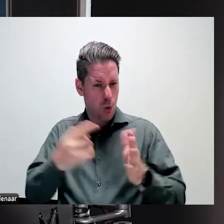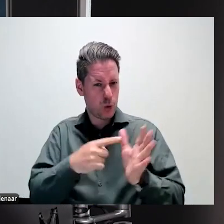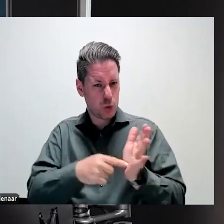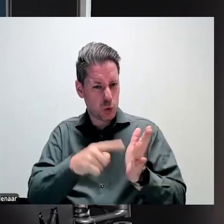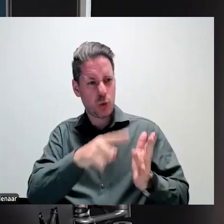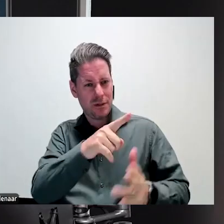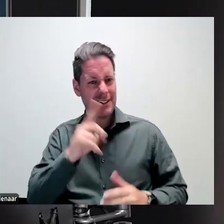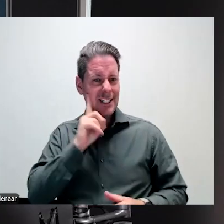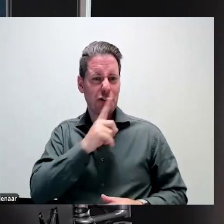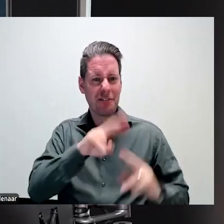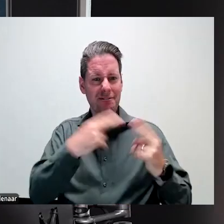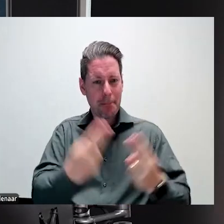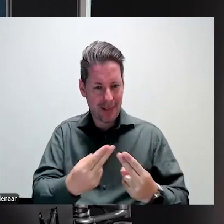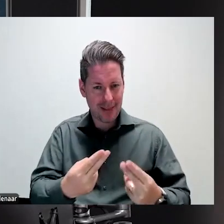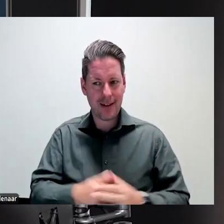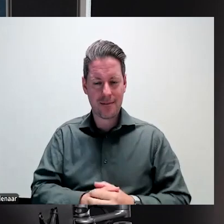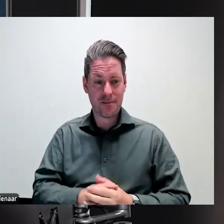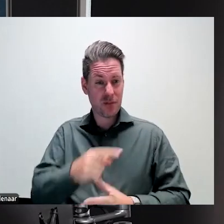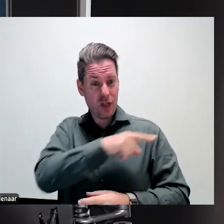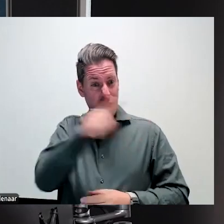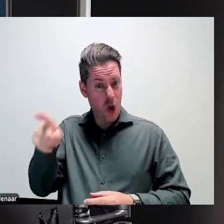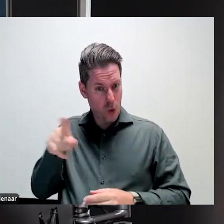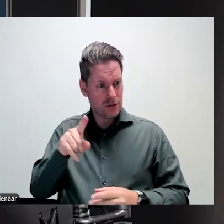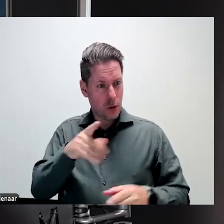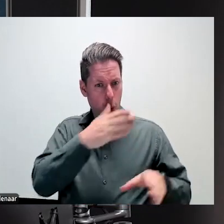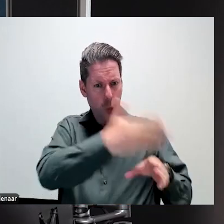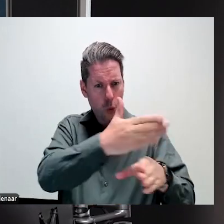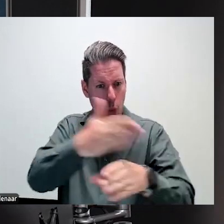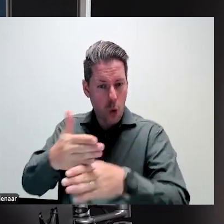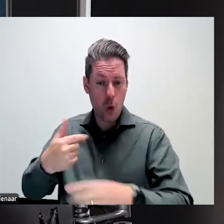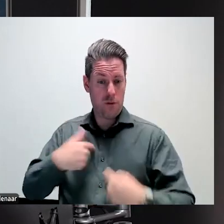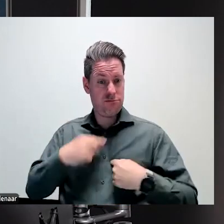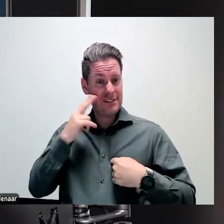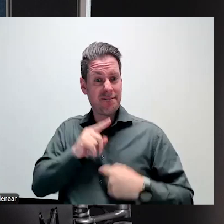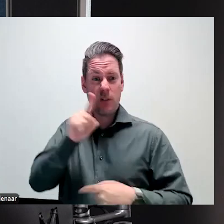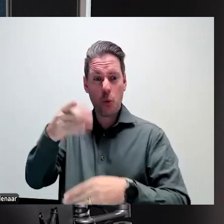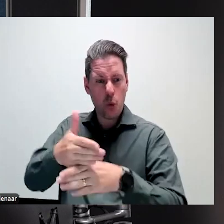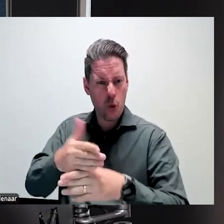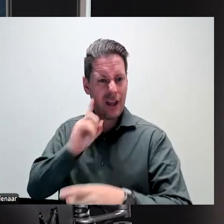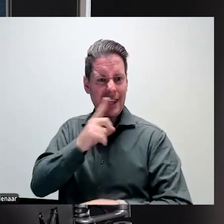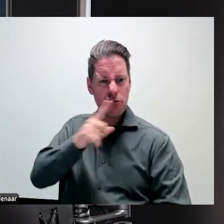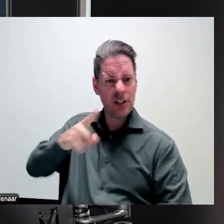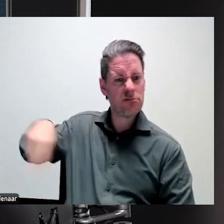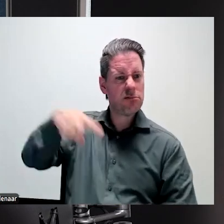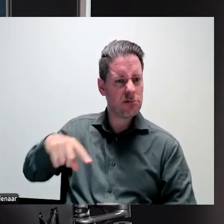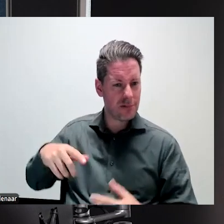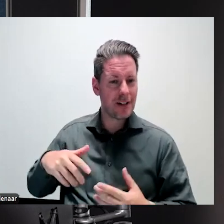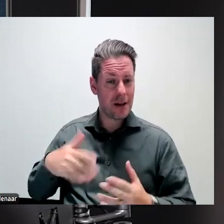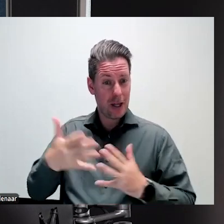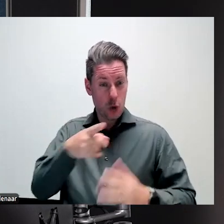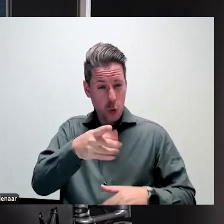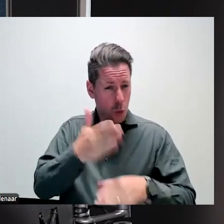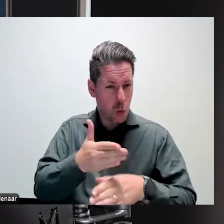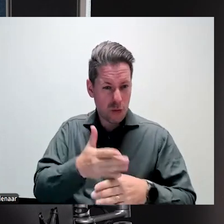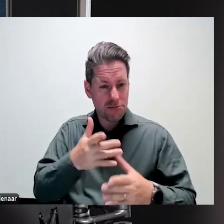people work in workplaces with hearing colleagues, and so learning sign language, just a quick 8-week course, is so powerful in